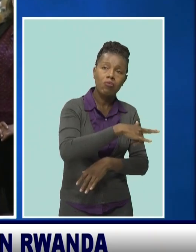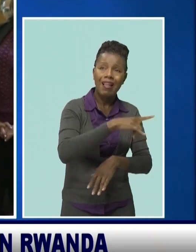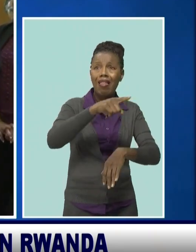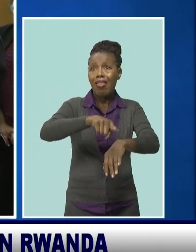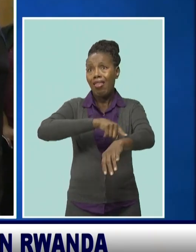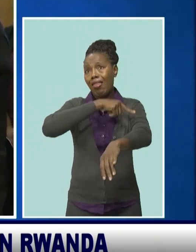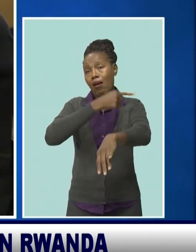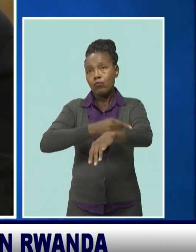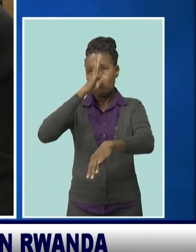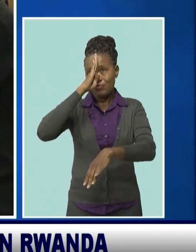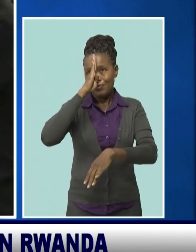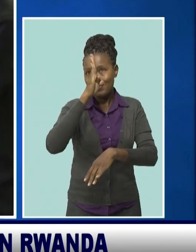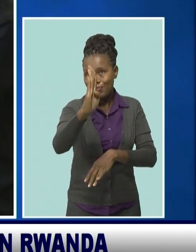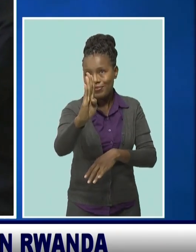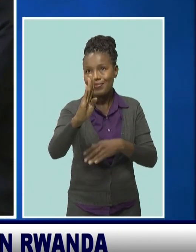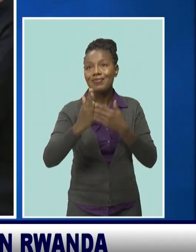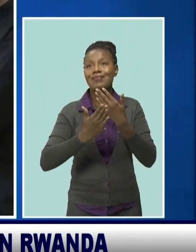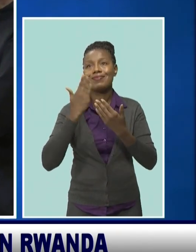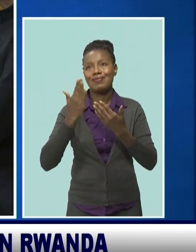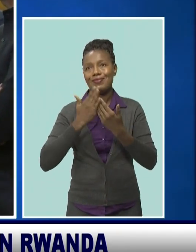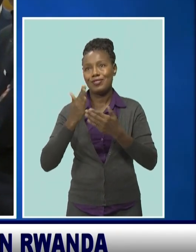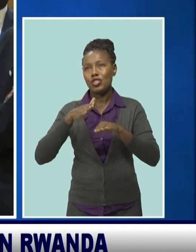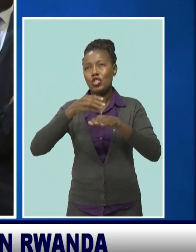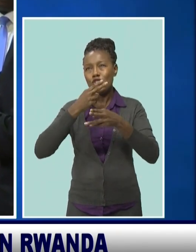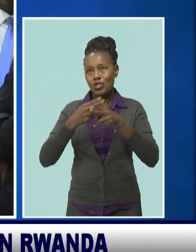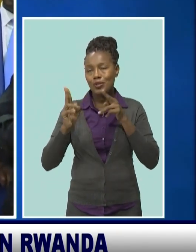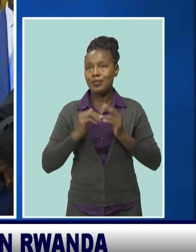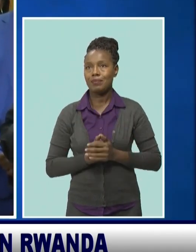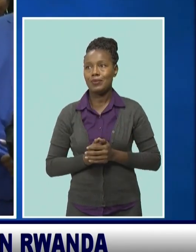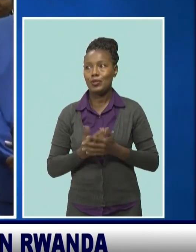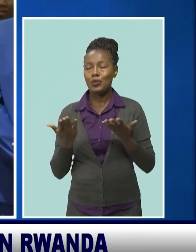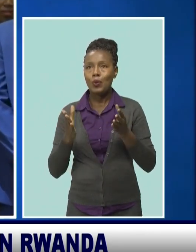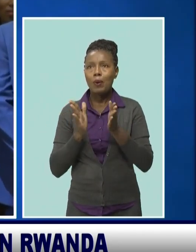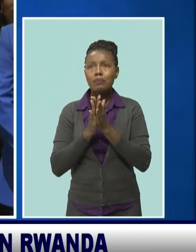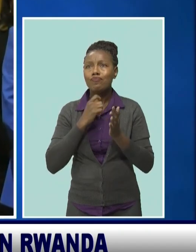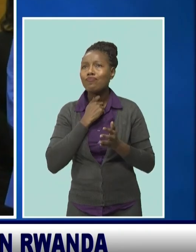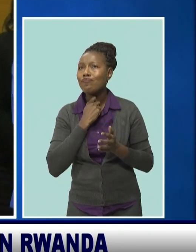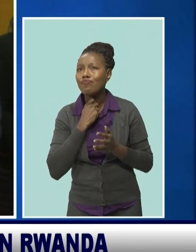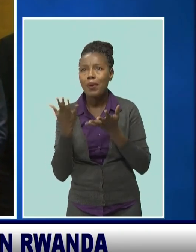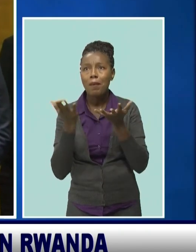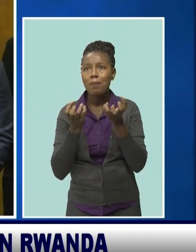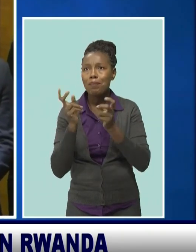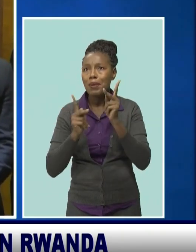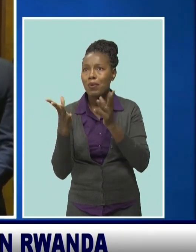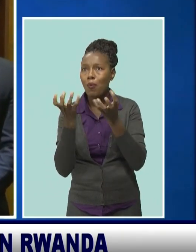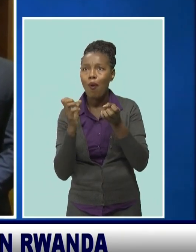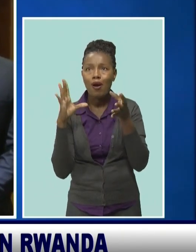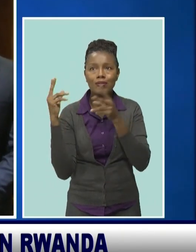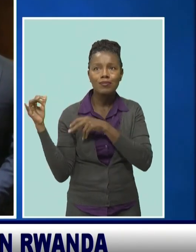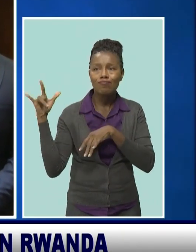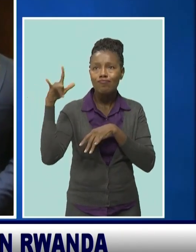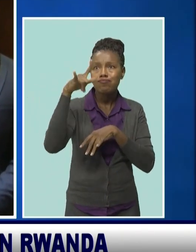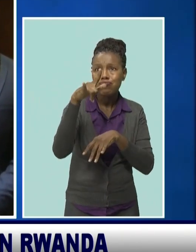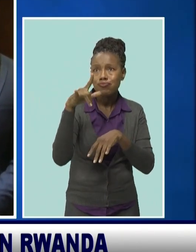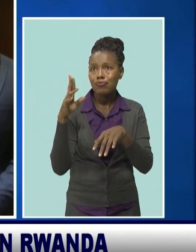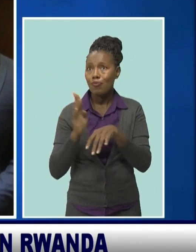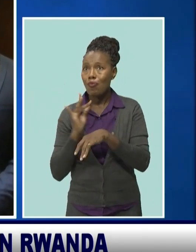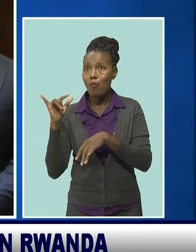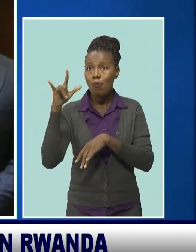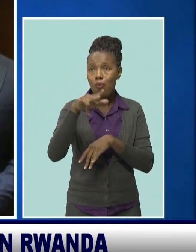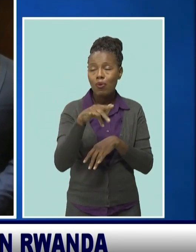straight. So it is a question of how do we excite the appetite on both sides of the Atlantic such that it